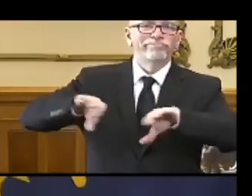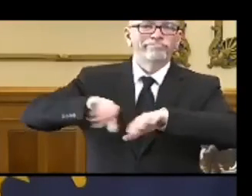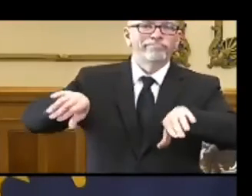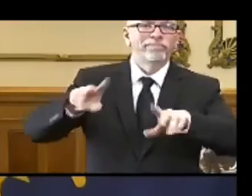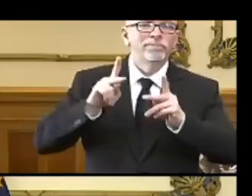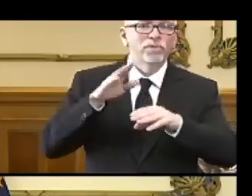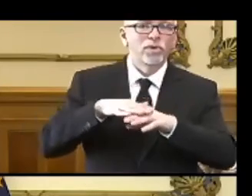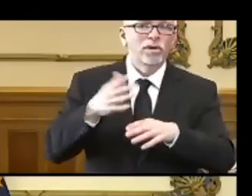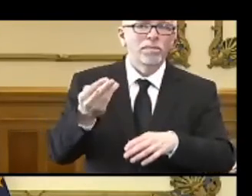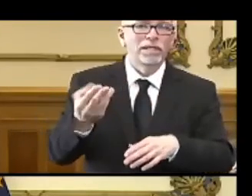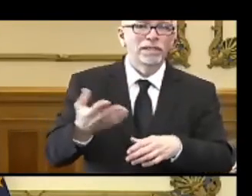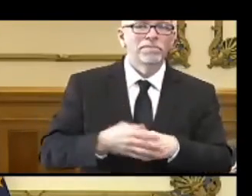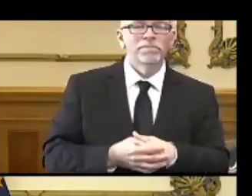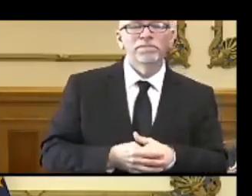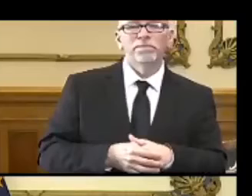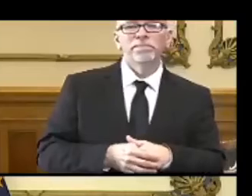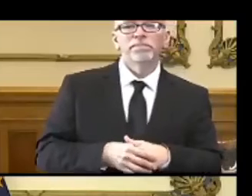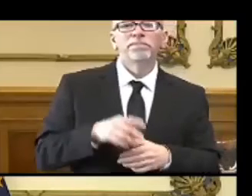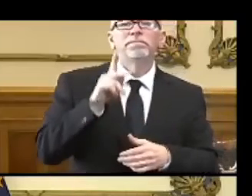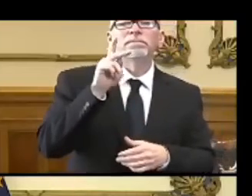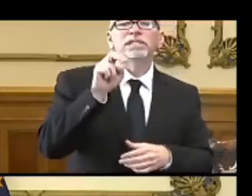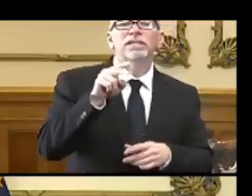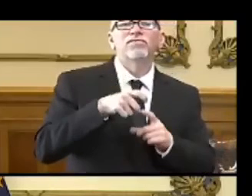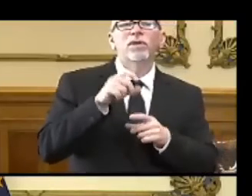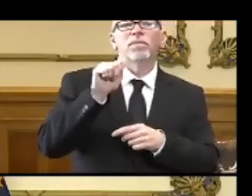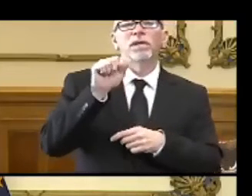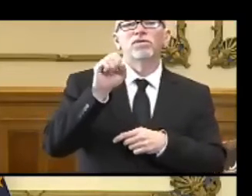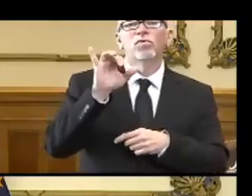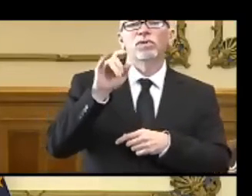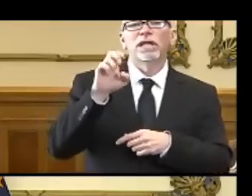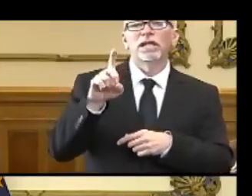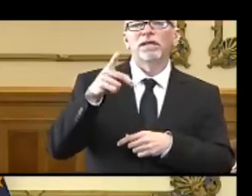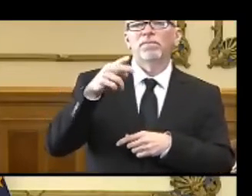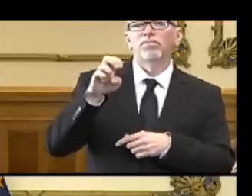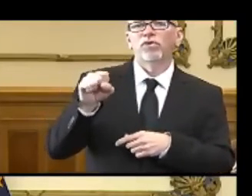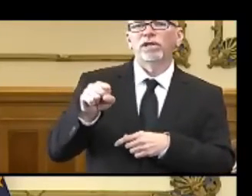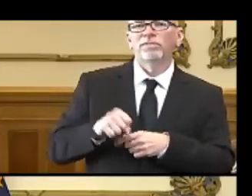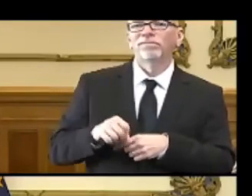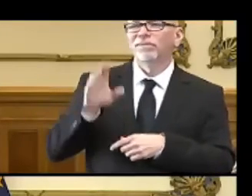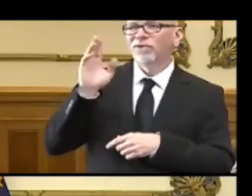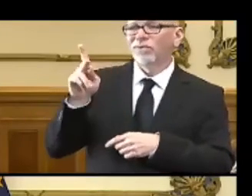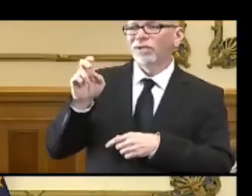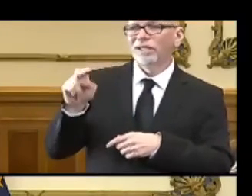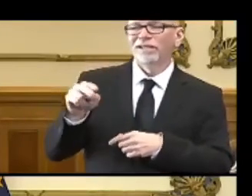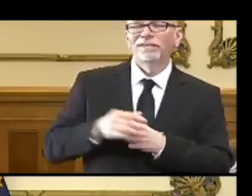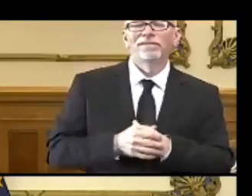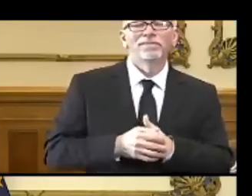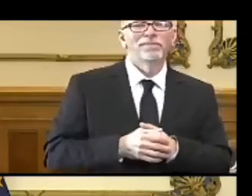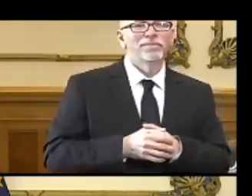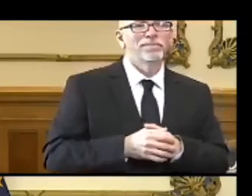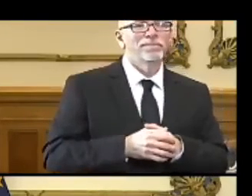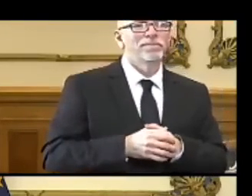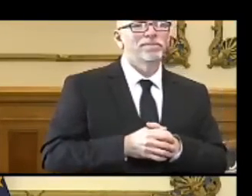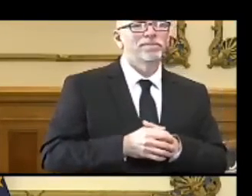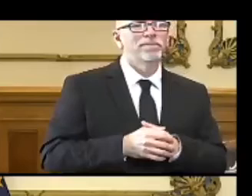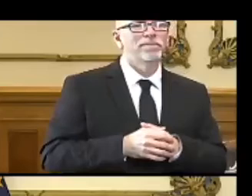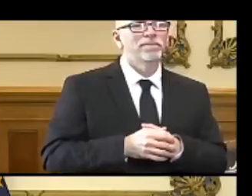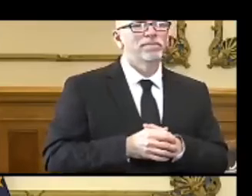Monday. Ken from the Associated Press. Good afternoon, Ken.